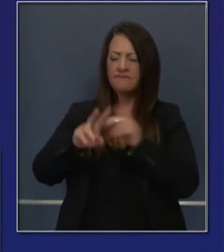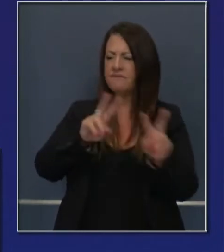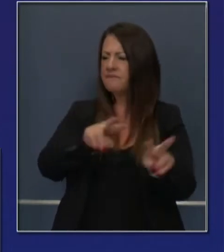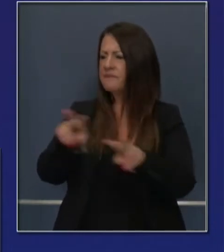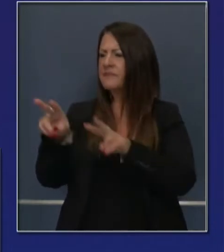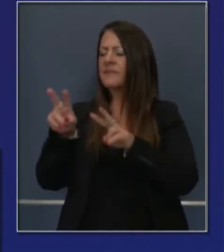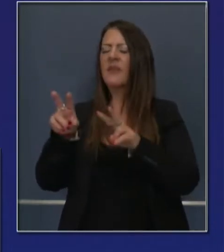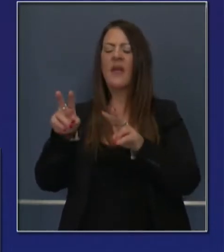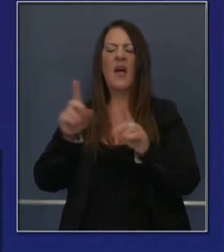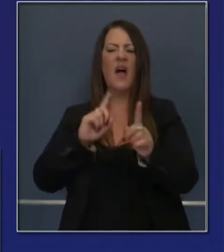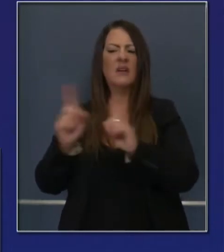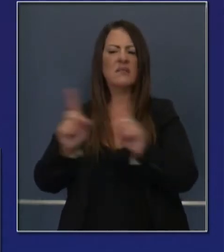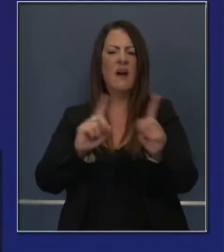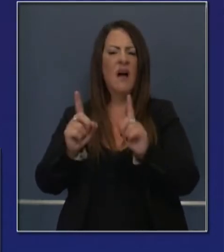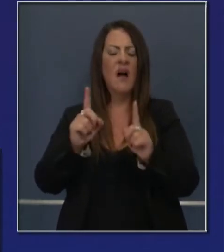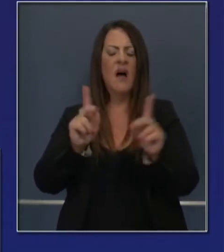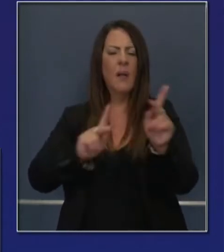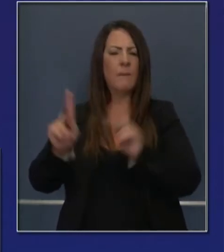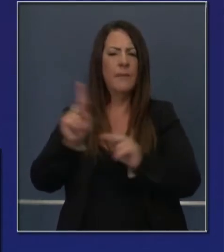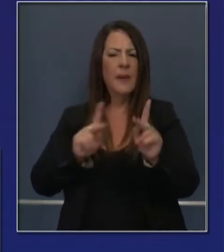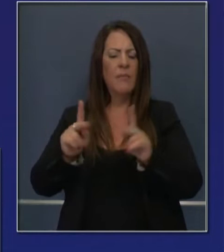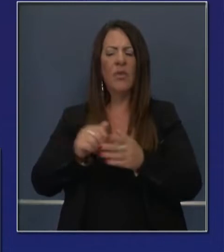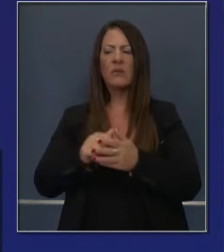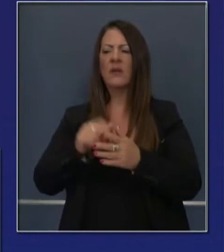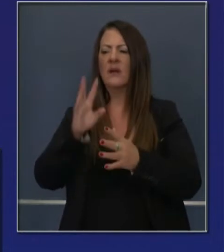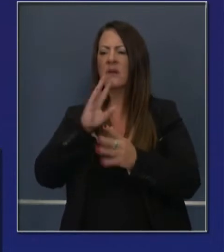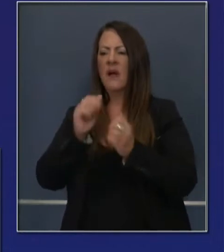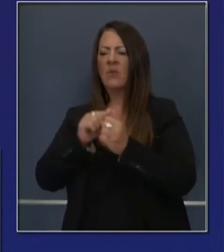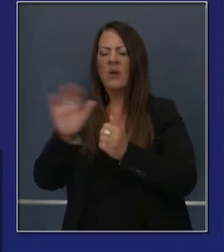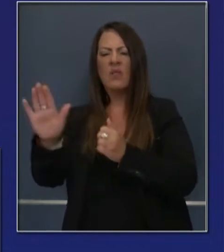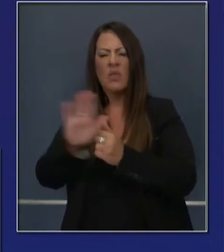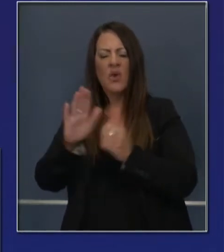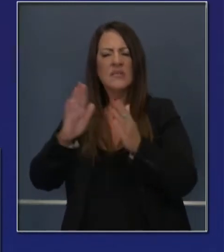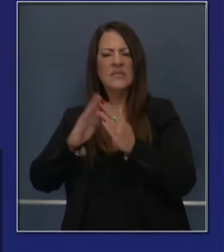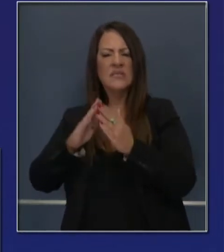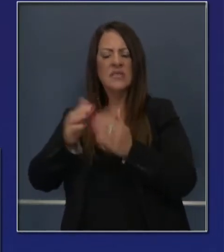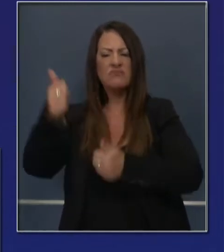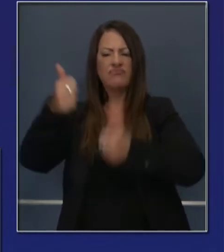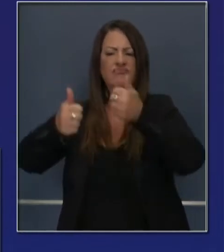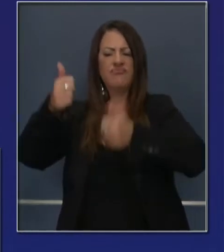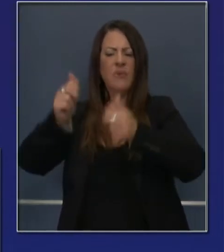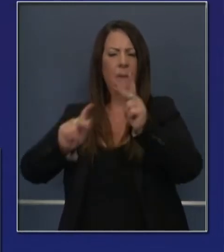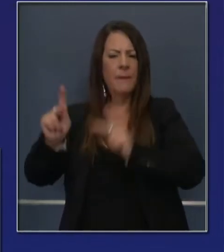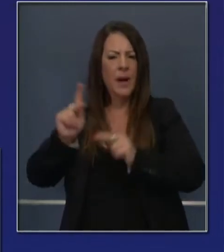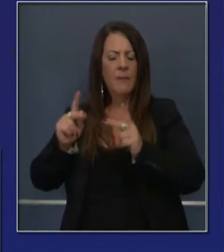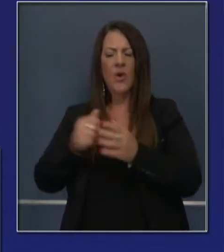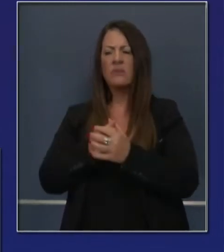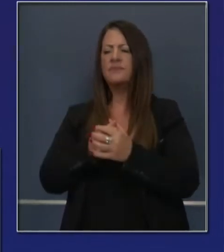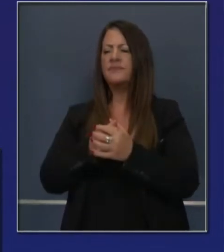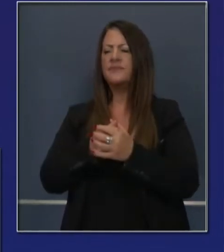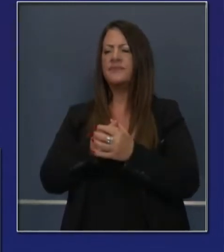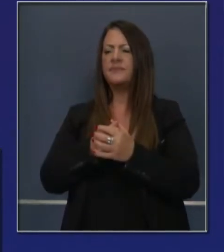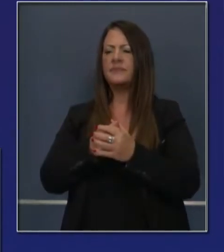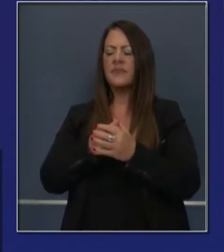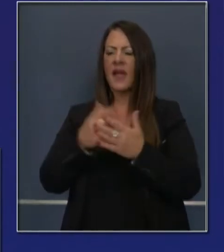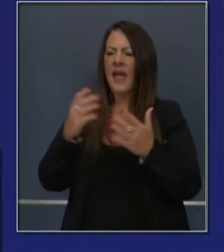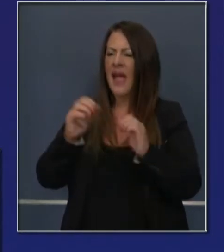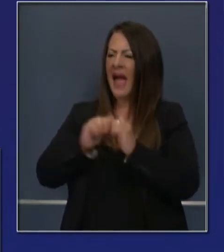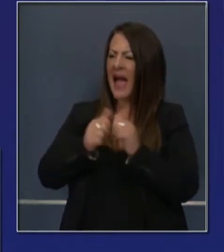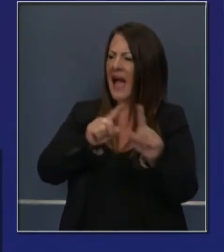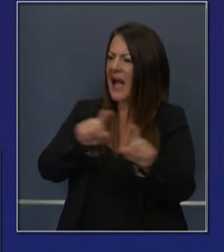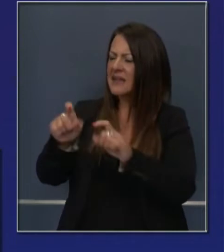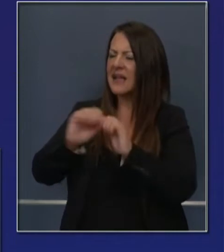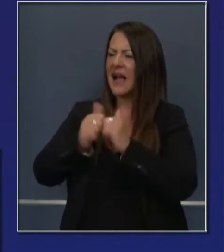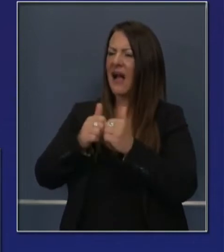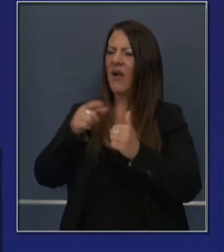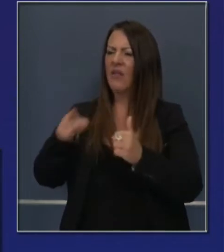elected and local leaders of every stripe about their efforts to repopulate many